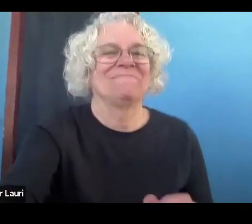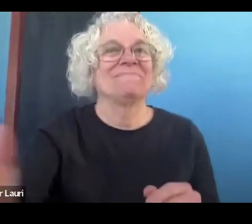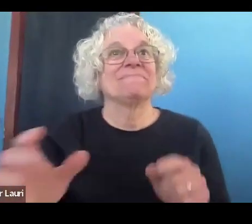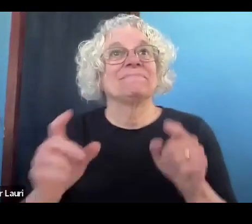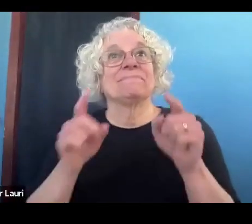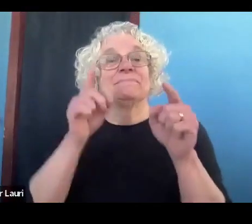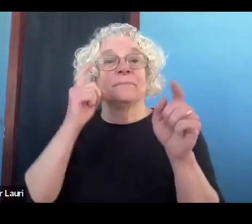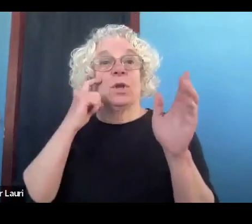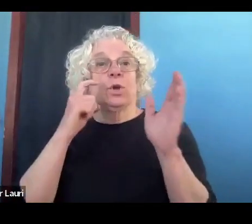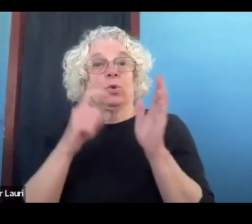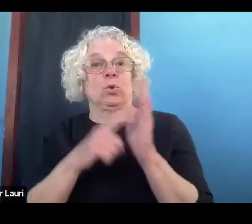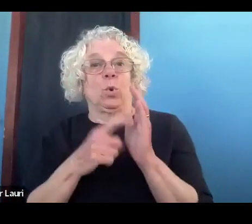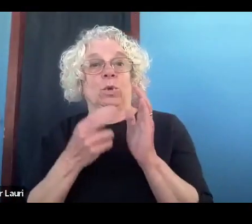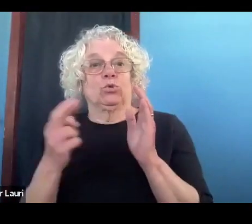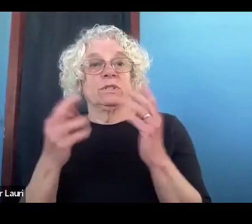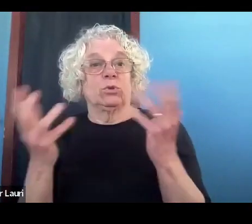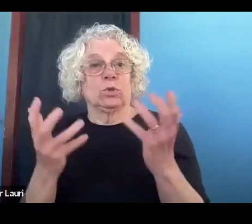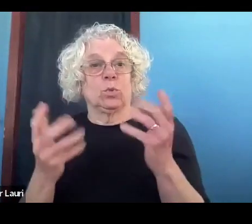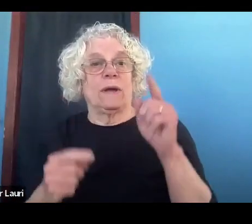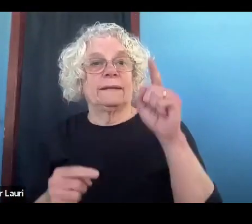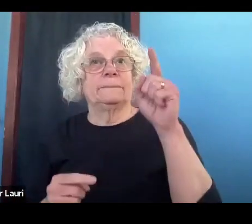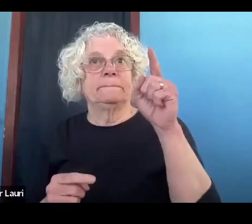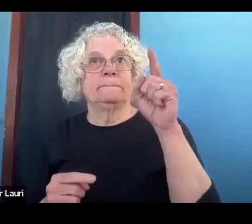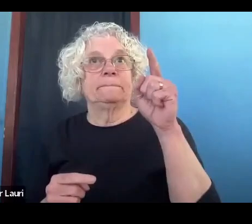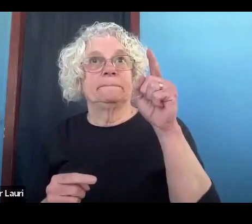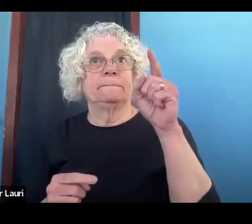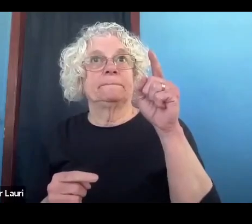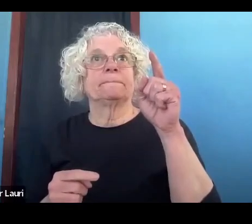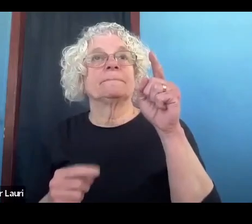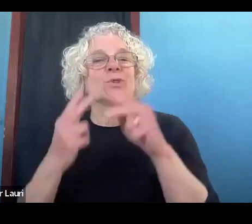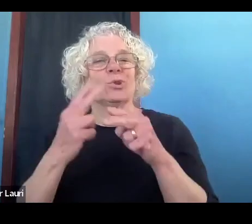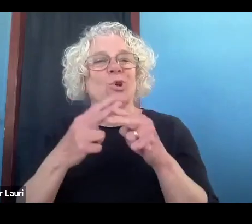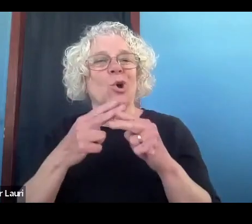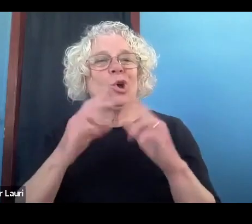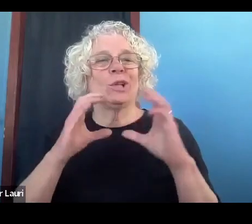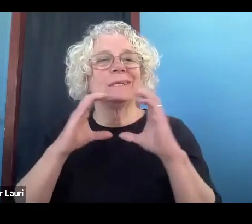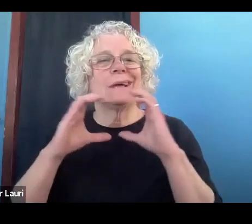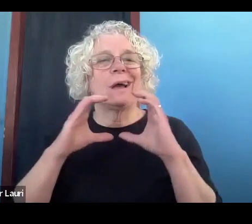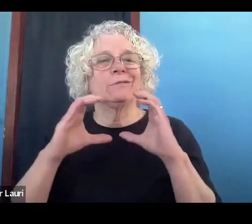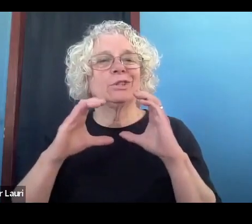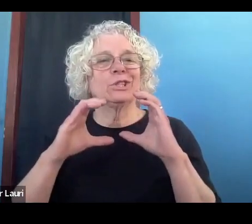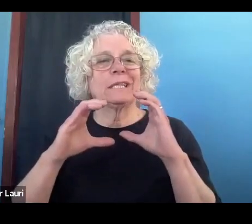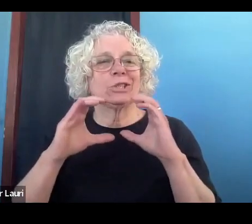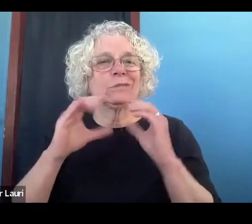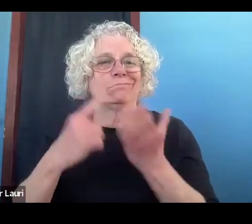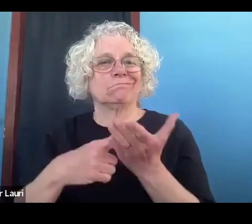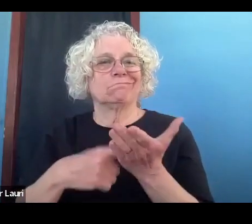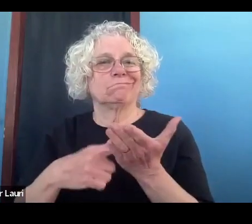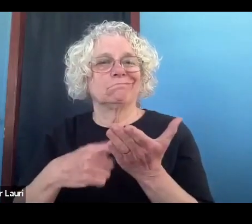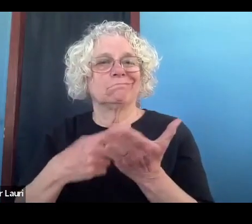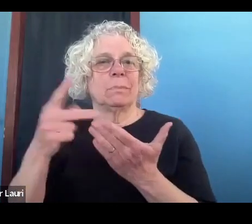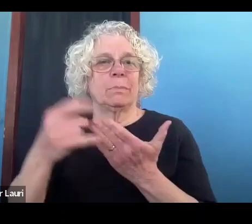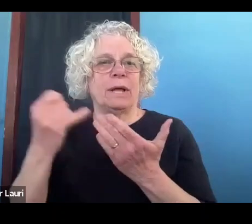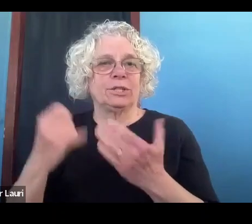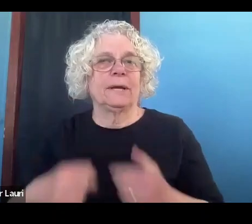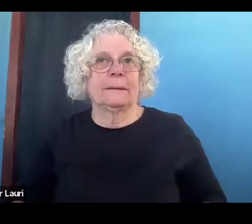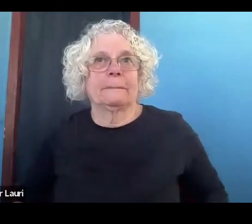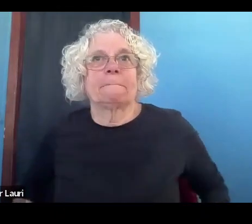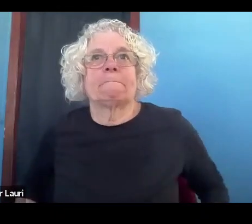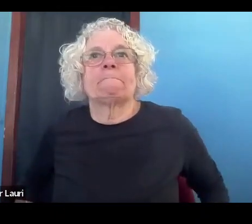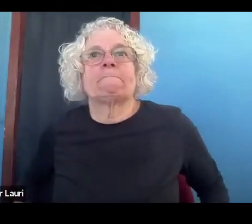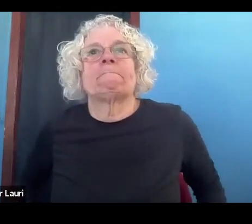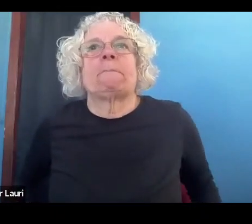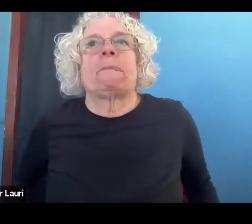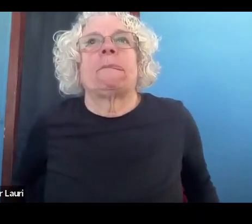that we use is the Conversation Project. And this is wonderful because